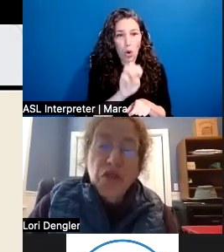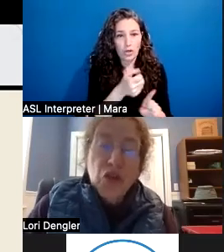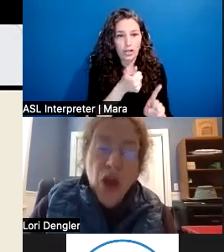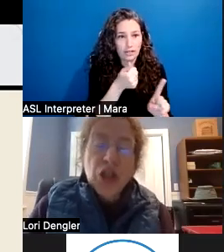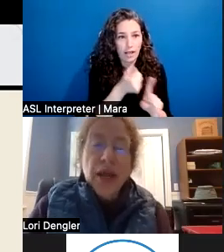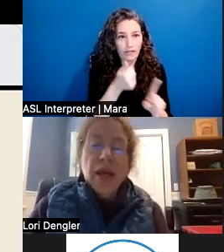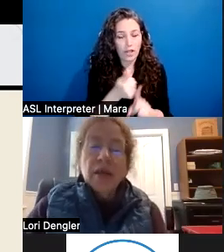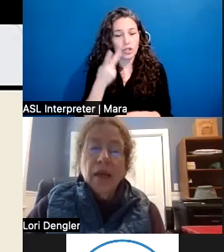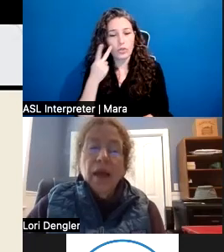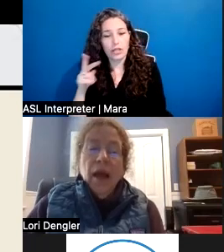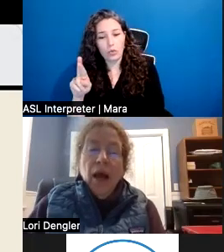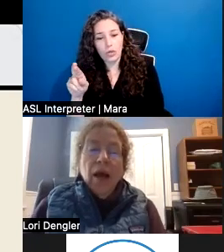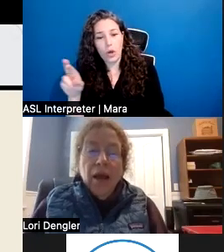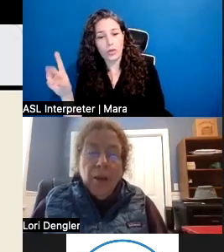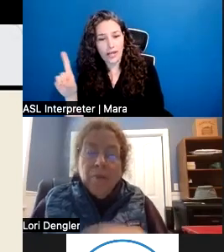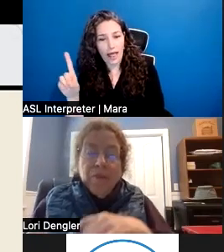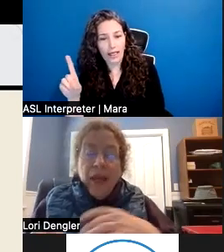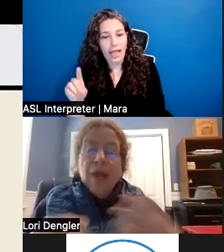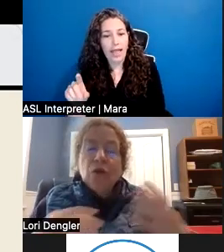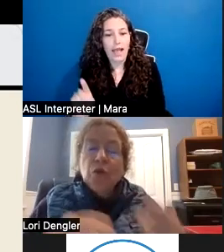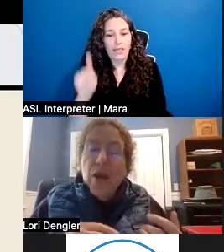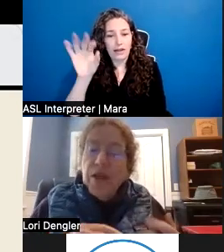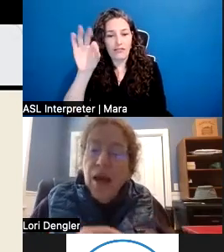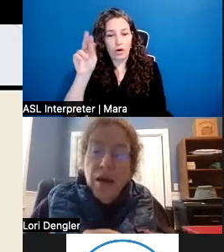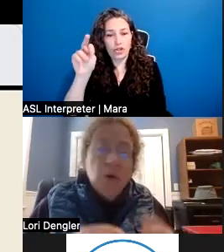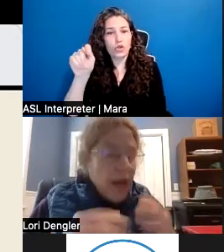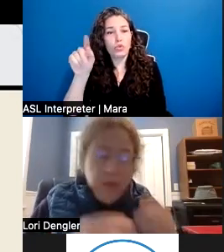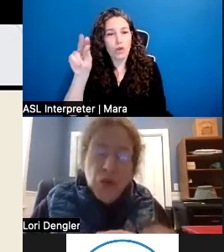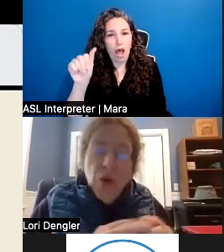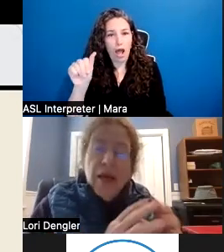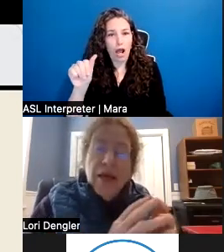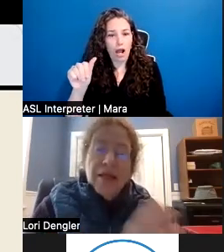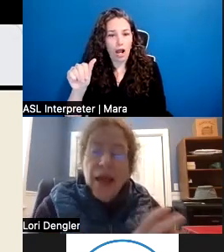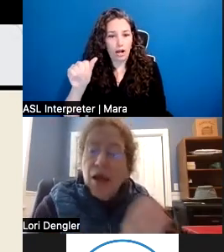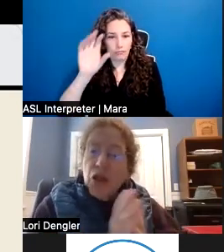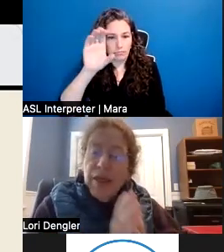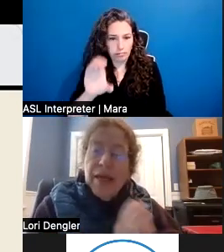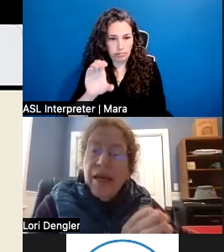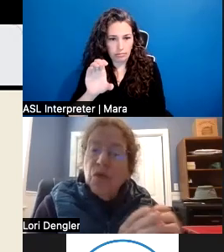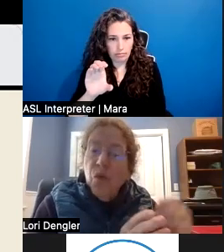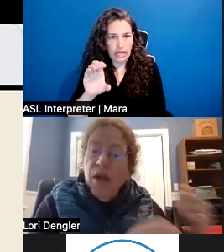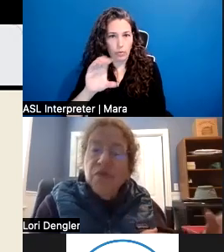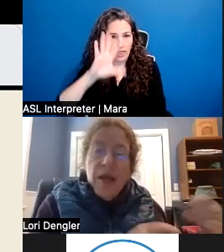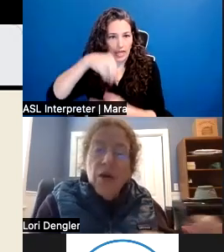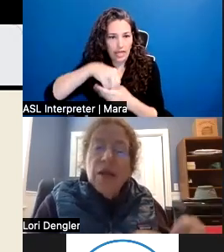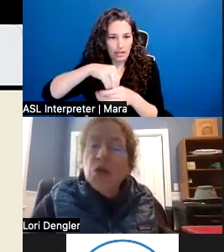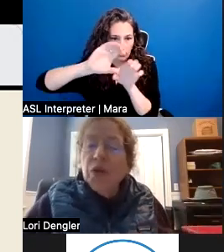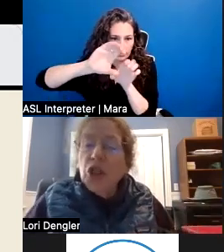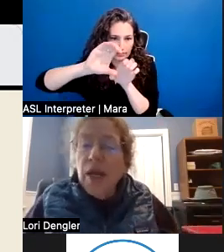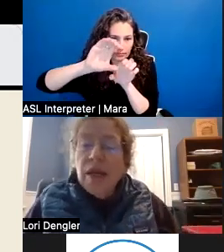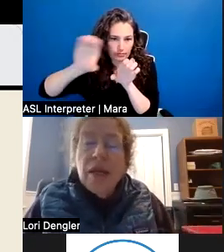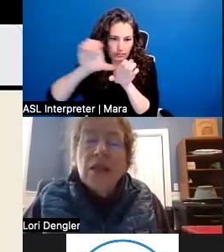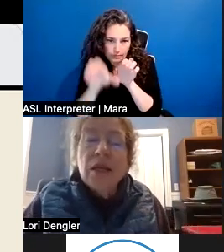lobes of strong shaking. And Rio Del and Petrolia is actually in one of the areas